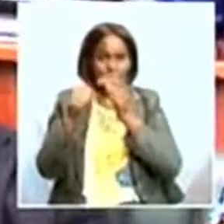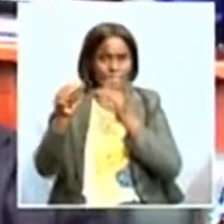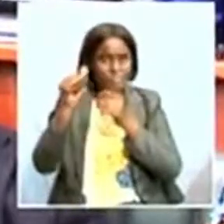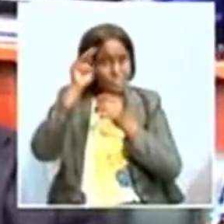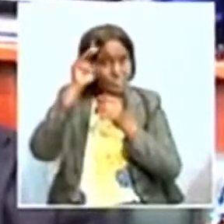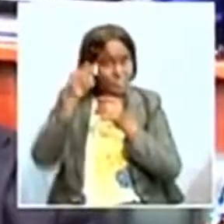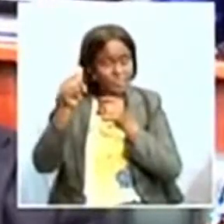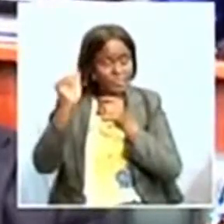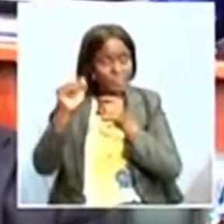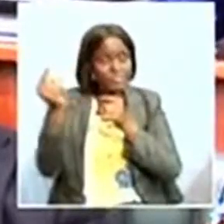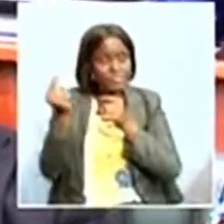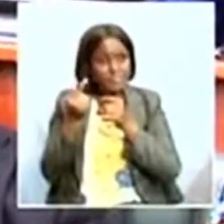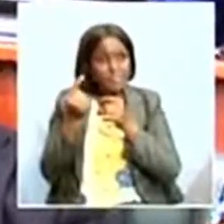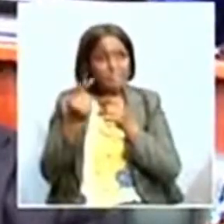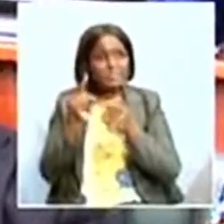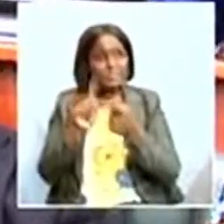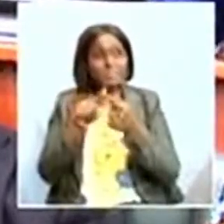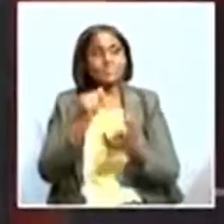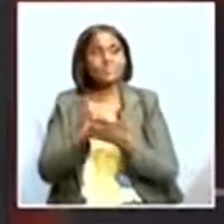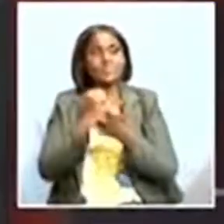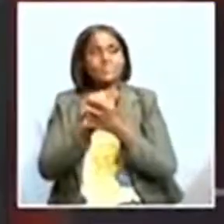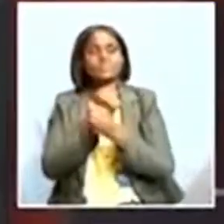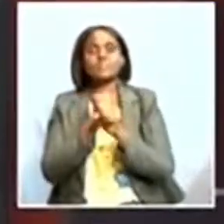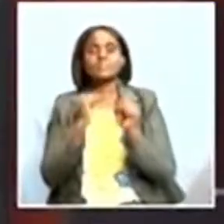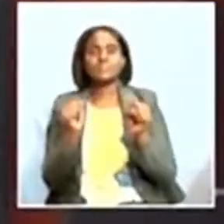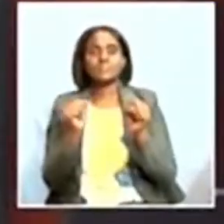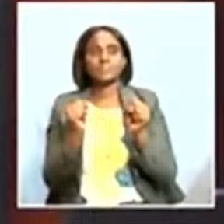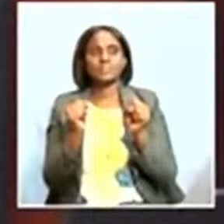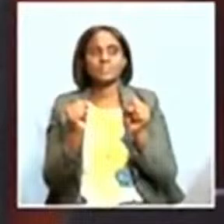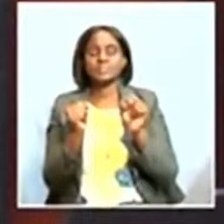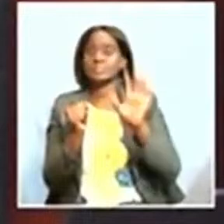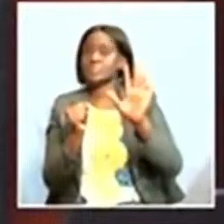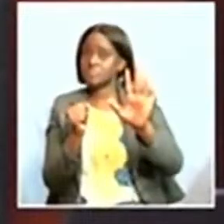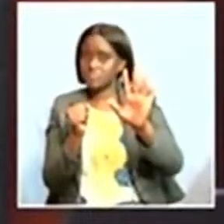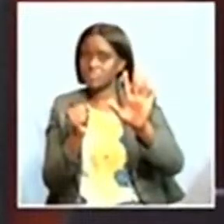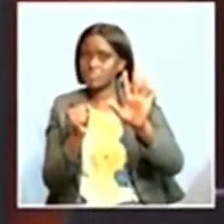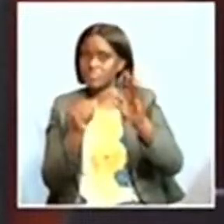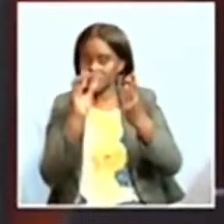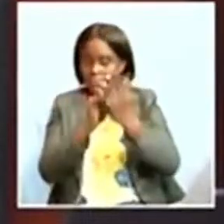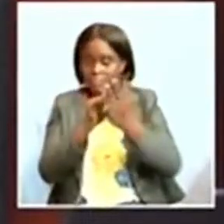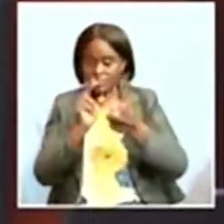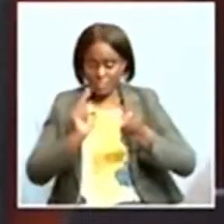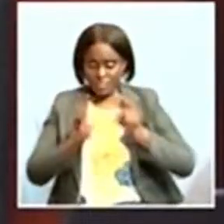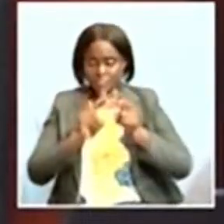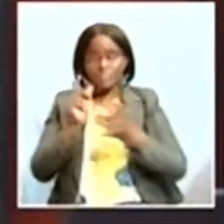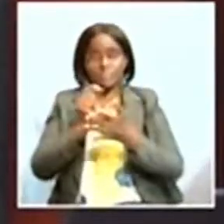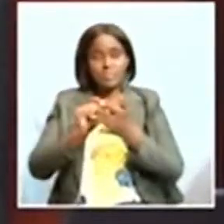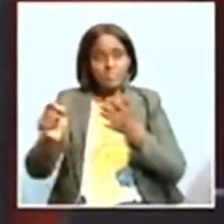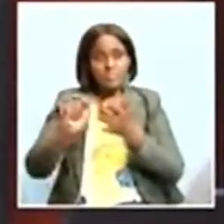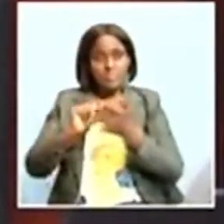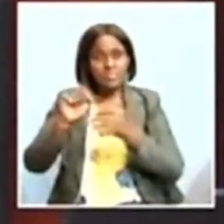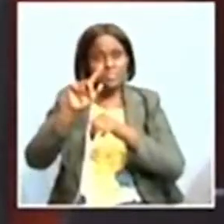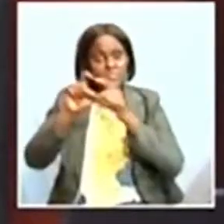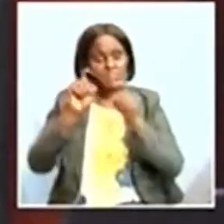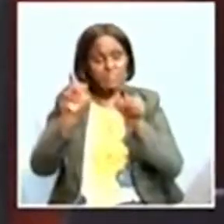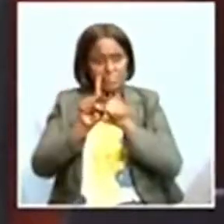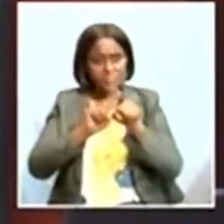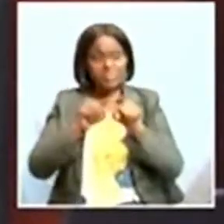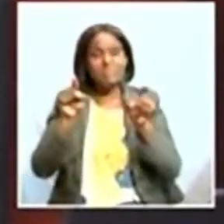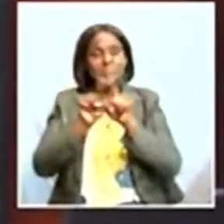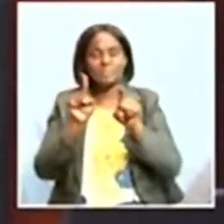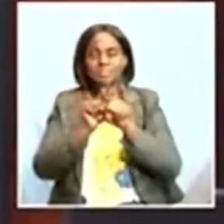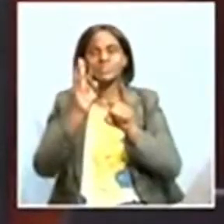Honorable Minister can be able to address. Well, put in an urgent question, the effects will be the